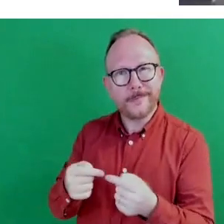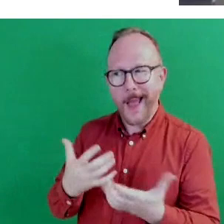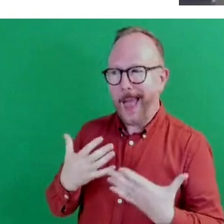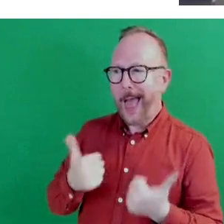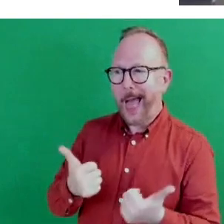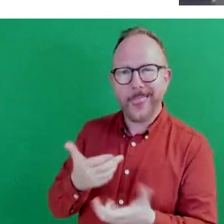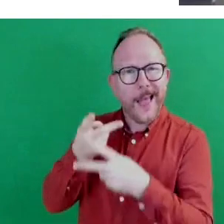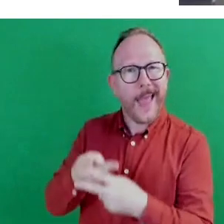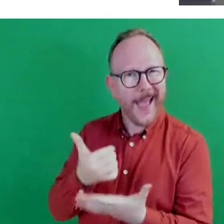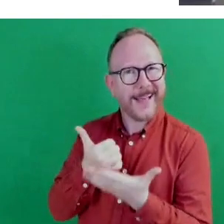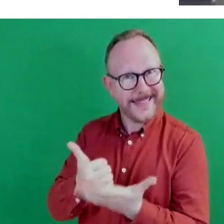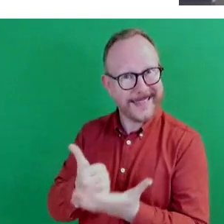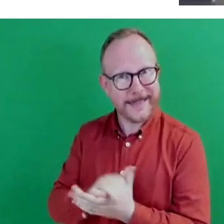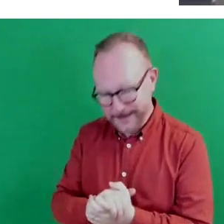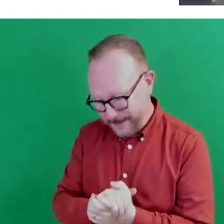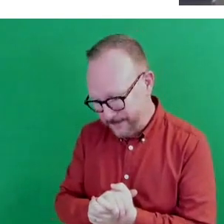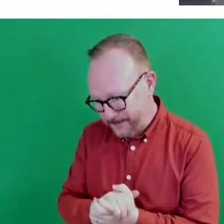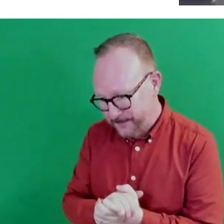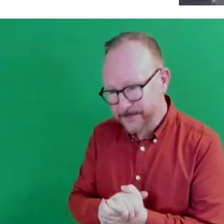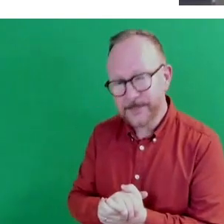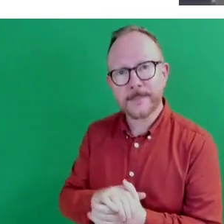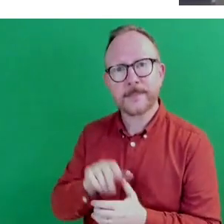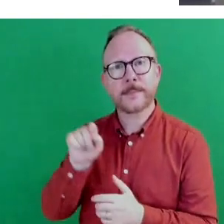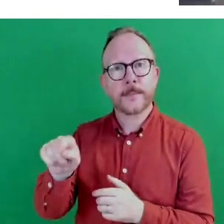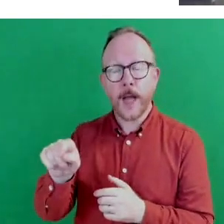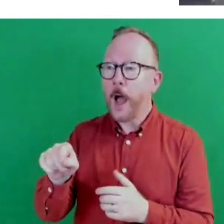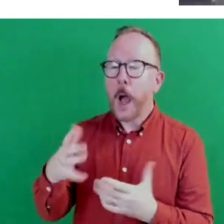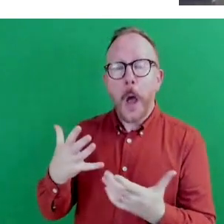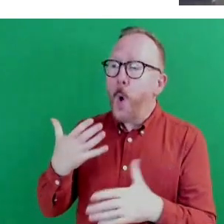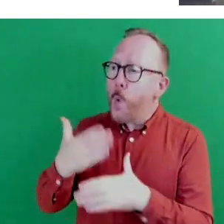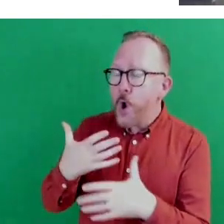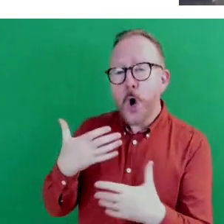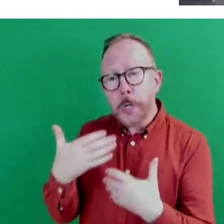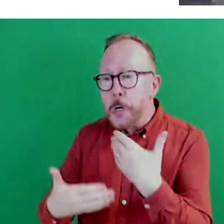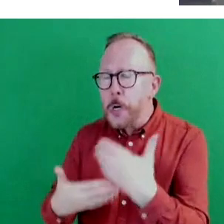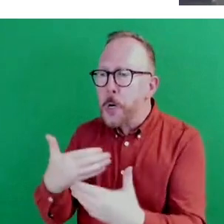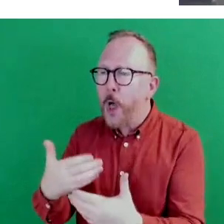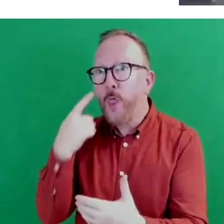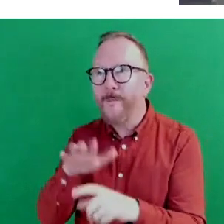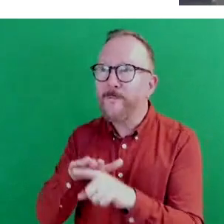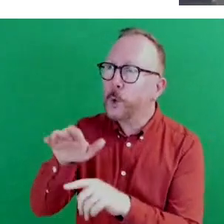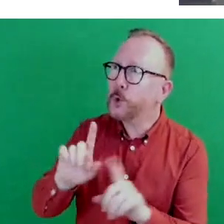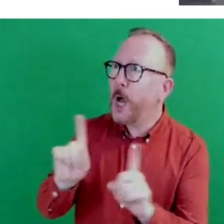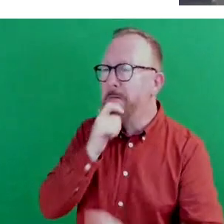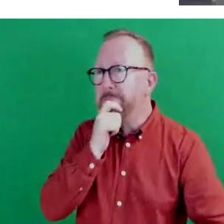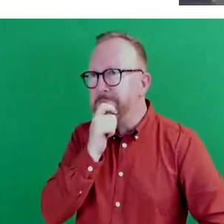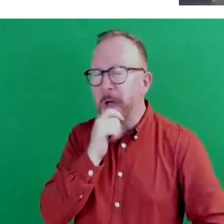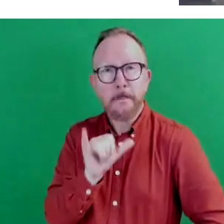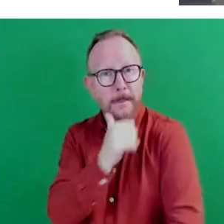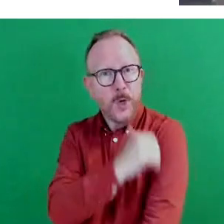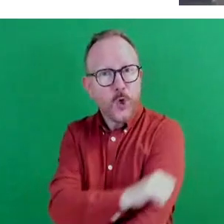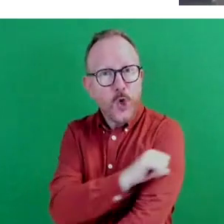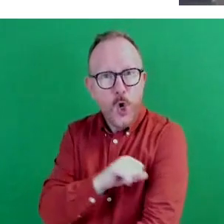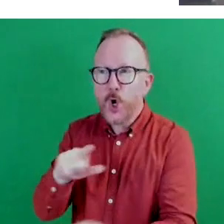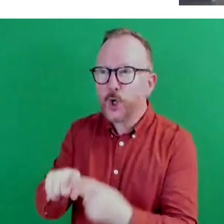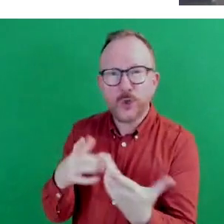to that point where I thought, if I'm going to move on, it's kind of like nursing or something within that field. And